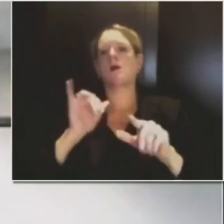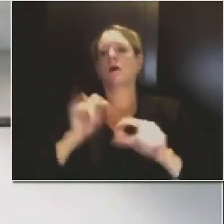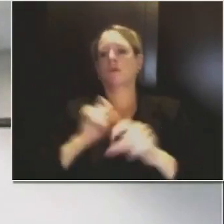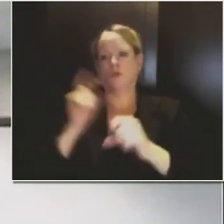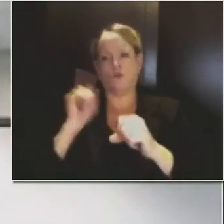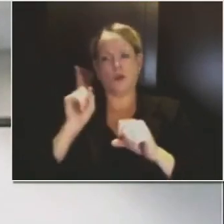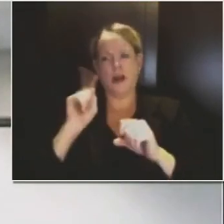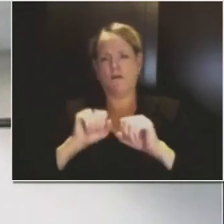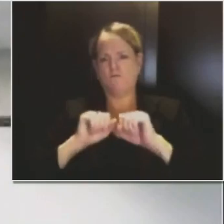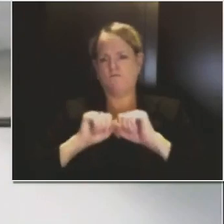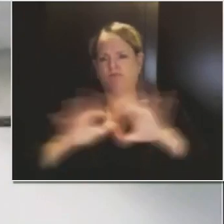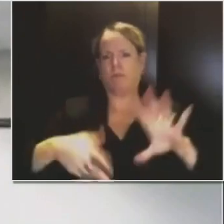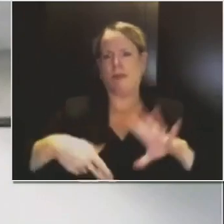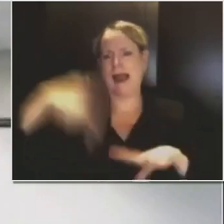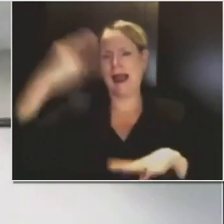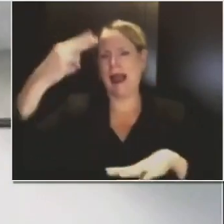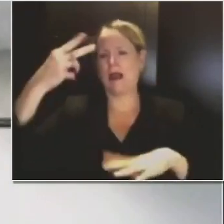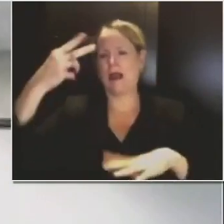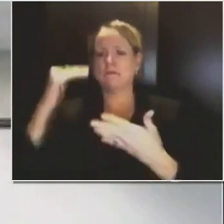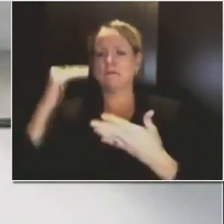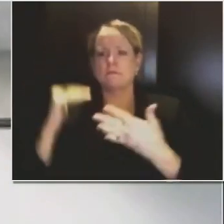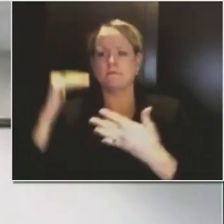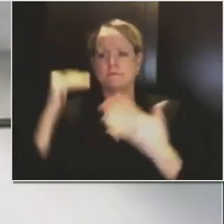And a follow-up, Ryan?